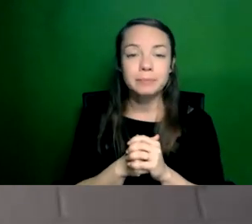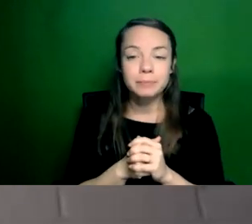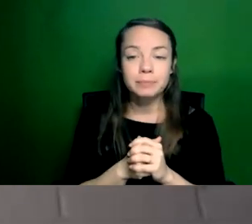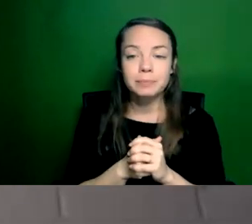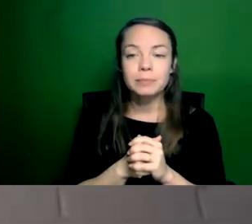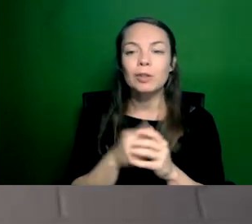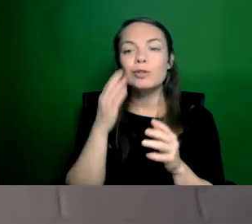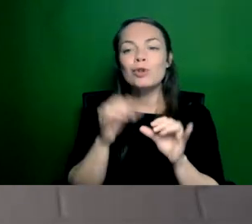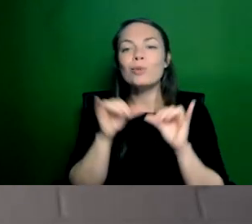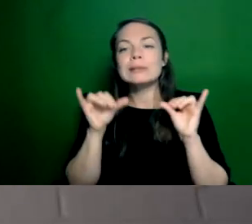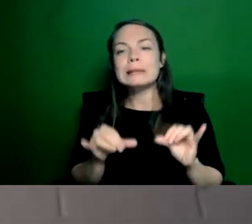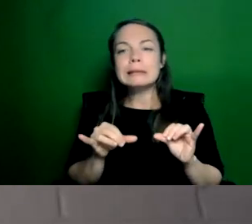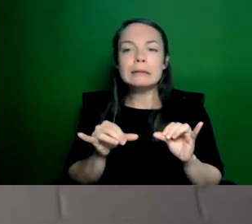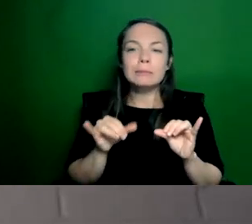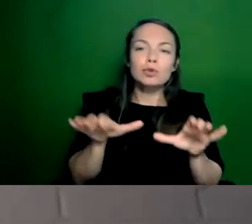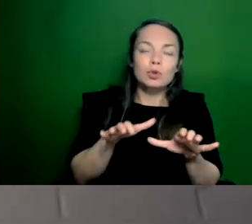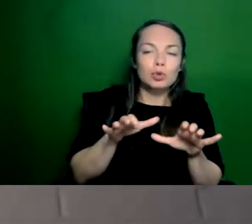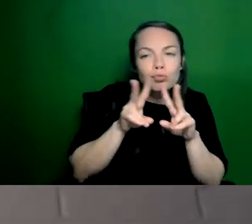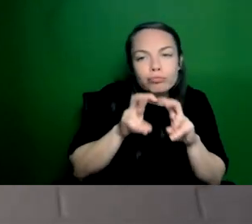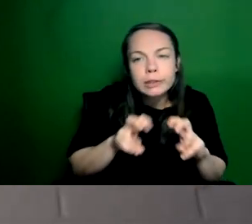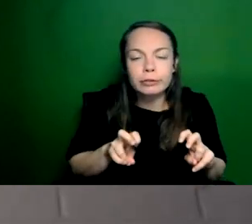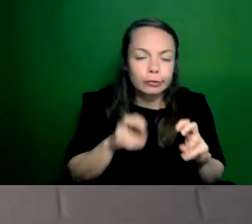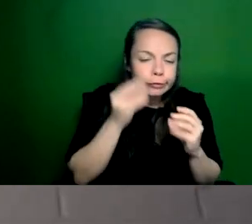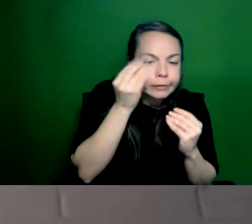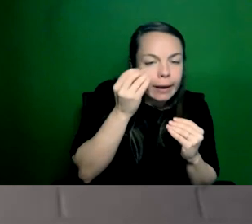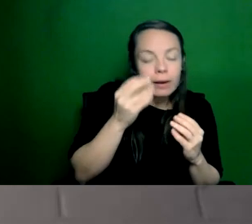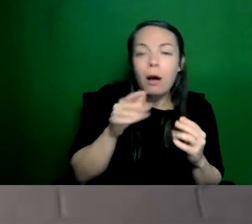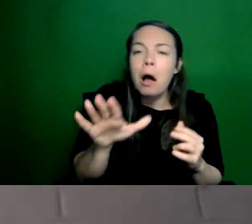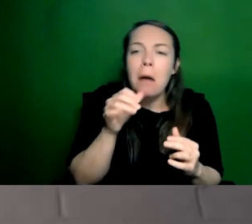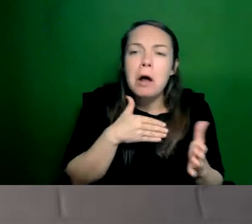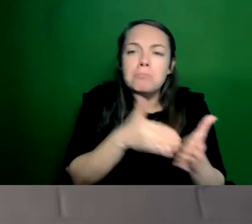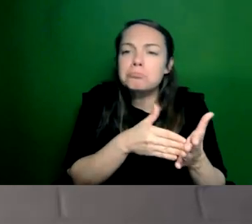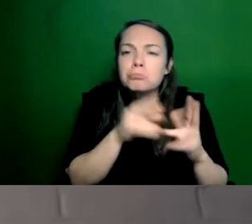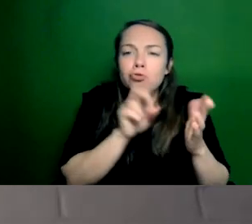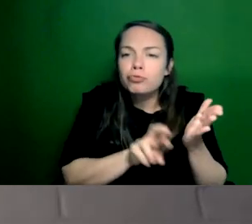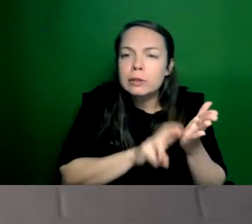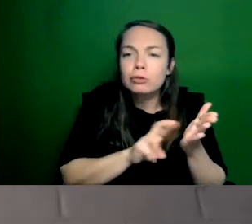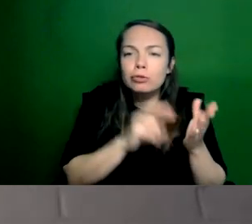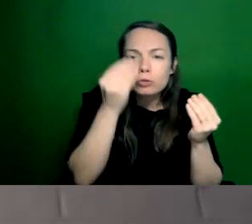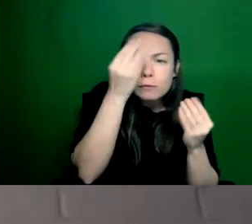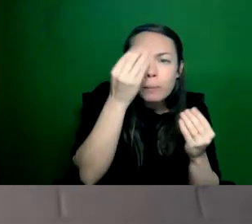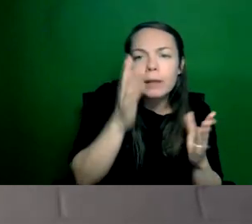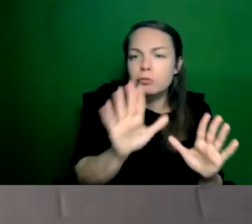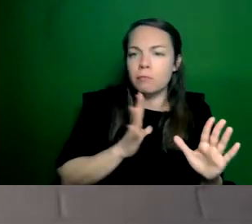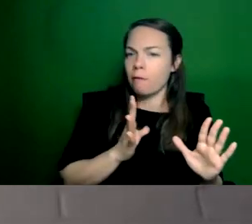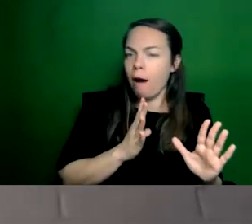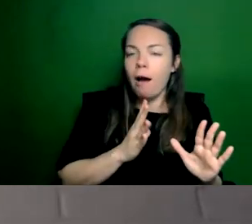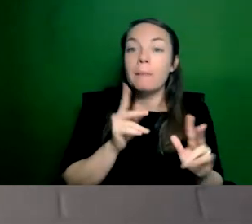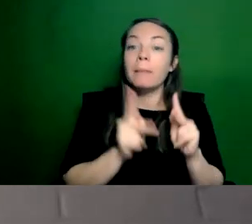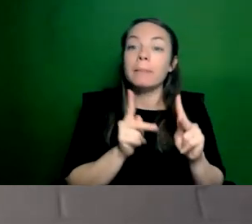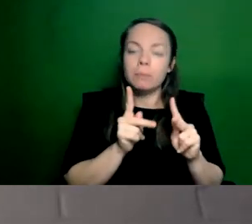go in and they do all this data and research. And I'm not against data, I'm not against research, it's necessary. But people are